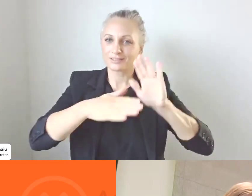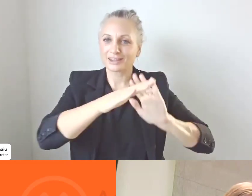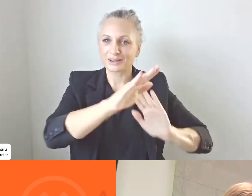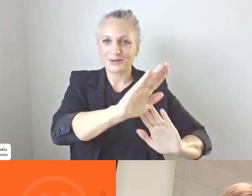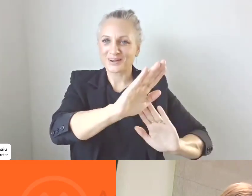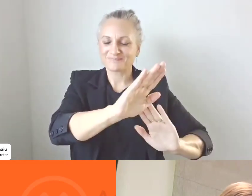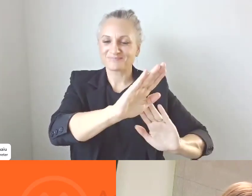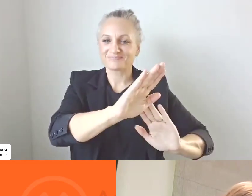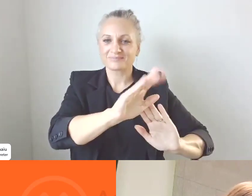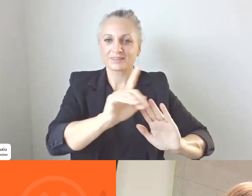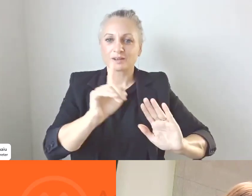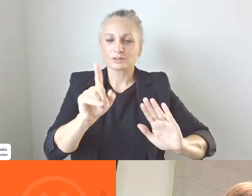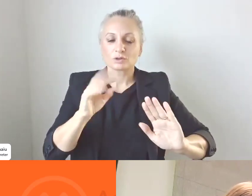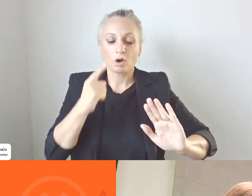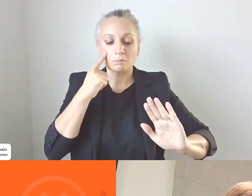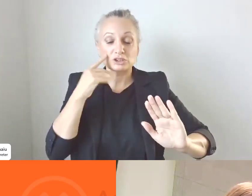So I'm just looking.